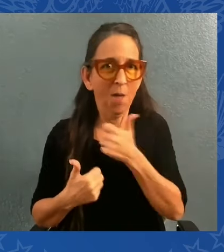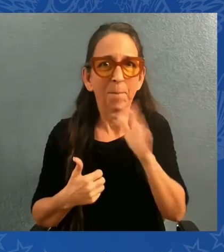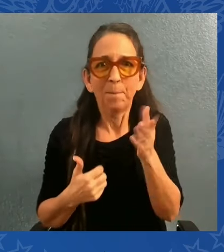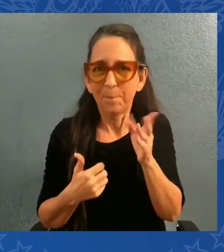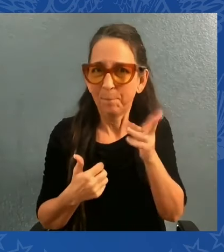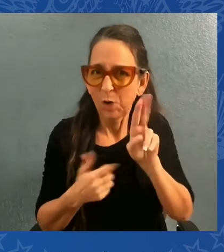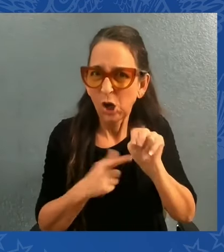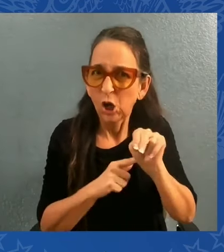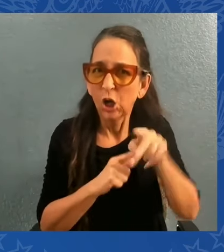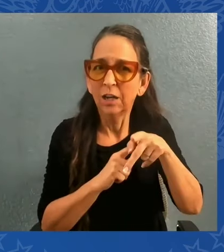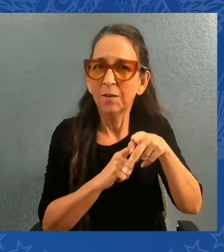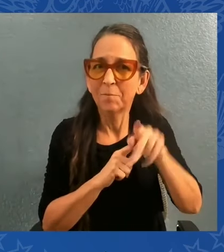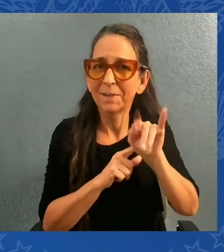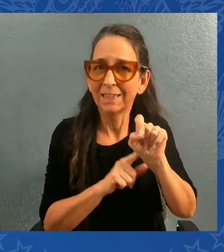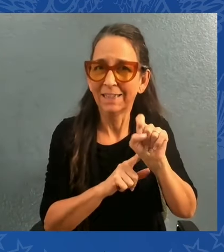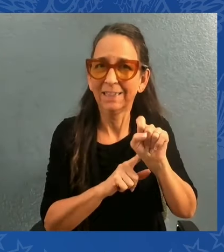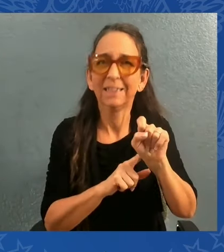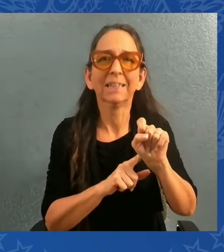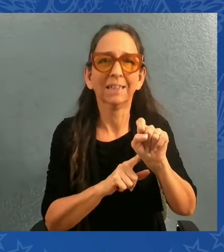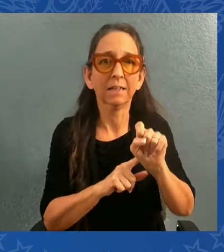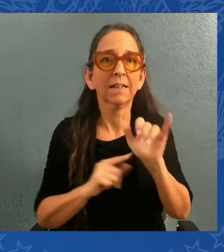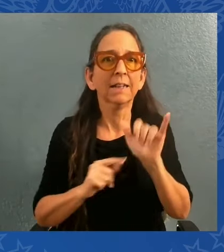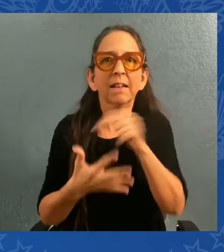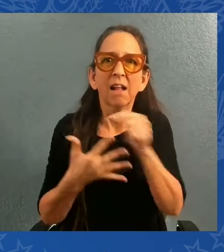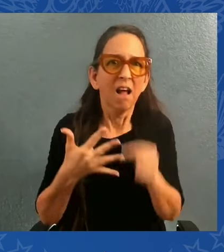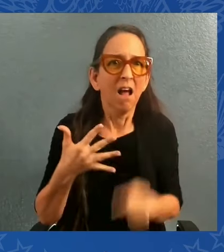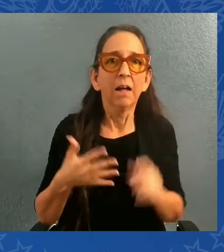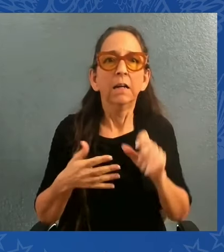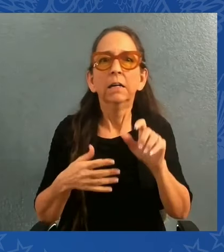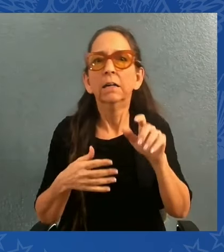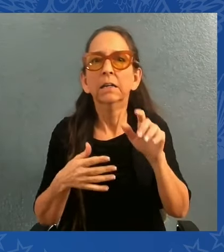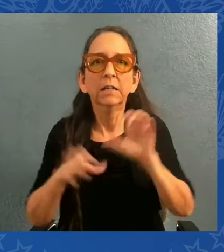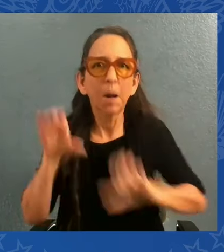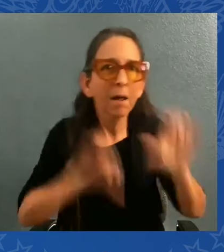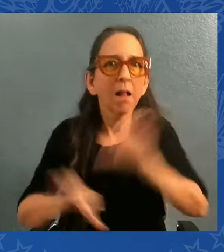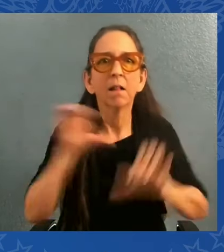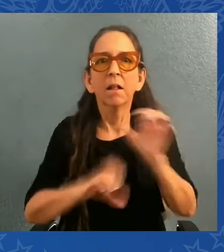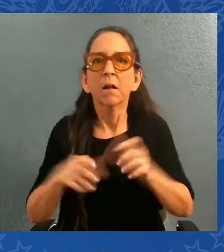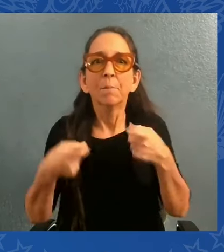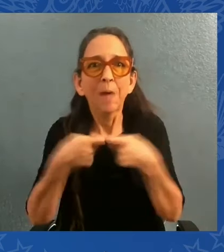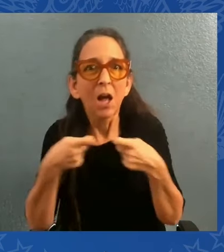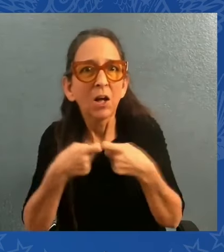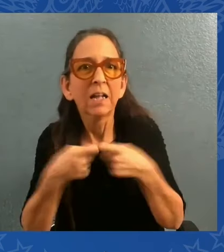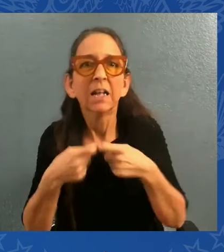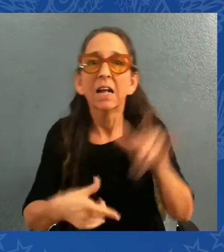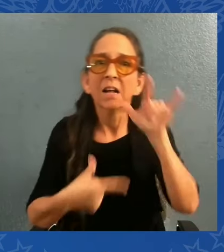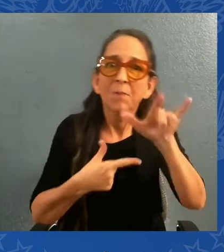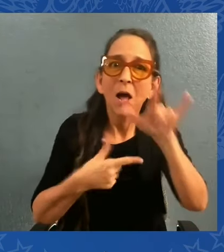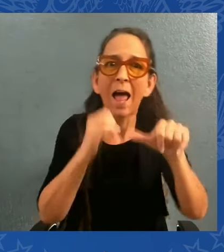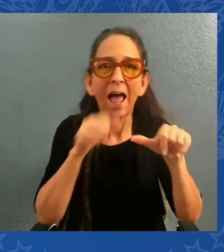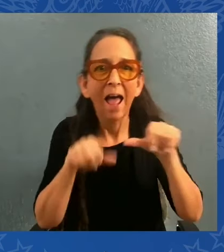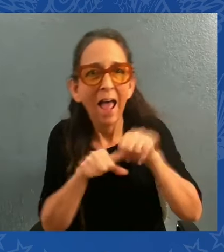wastes of war, tires, chemicals, batteries, jet fuel, and so much more. Pits that left too